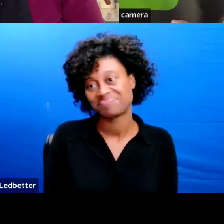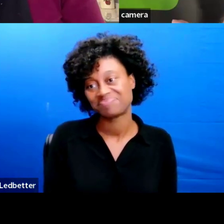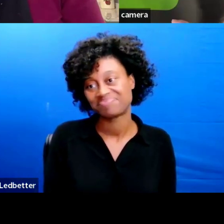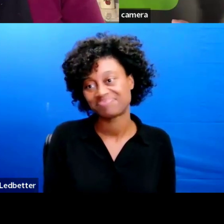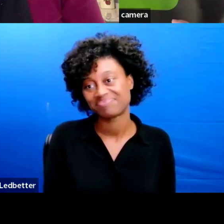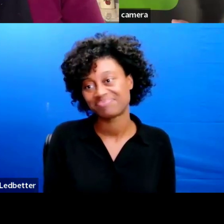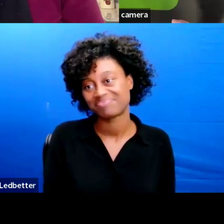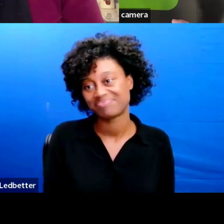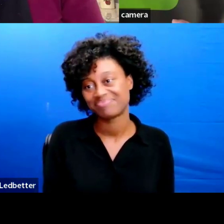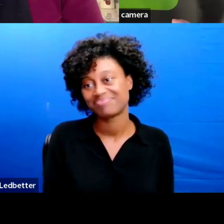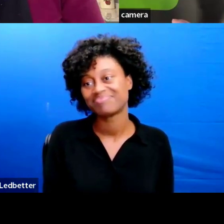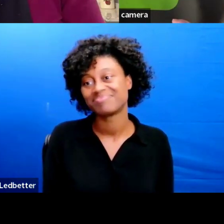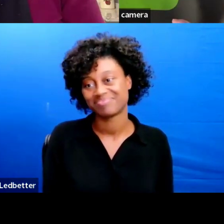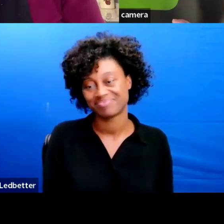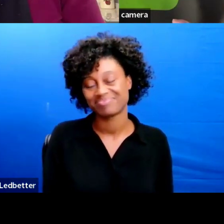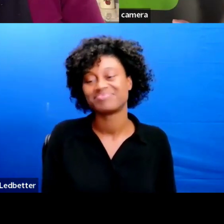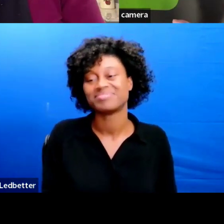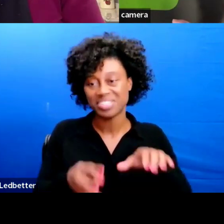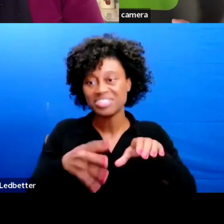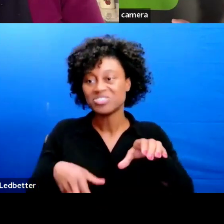Just drain it.